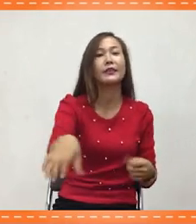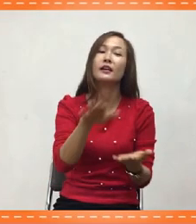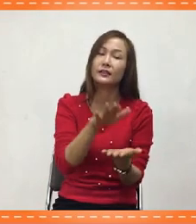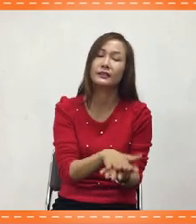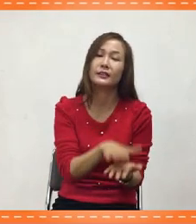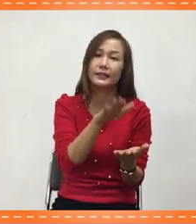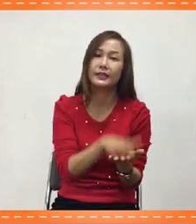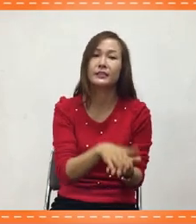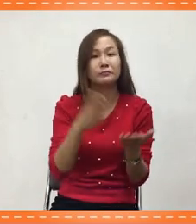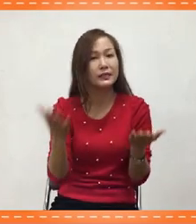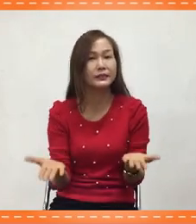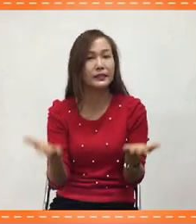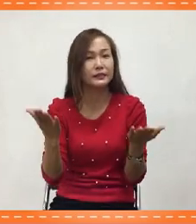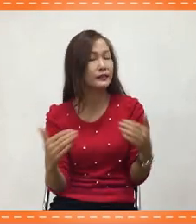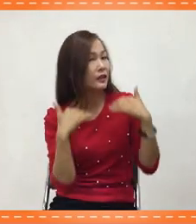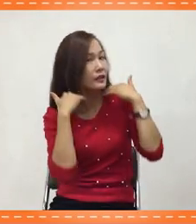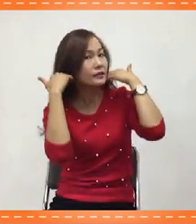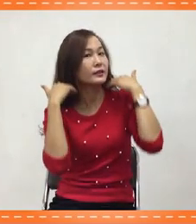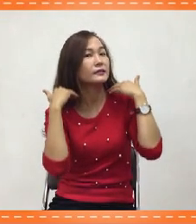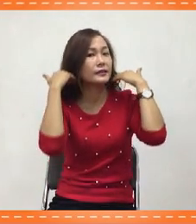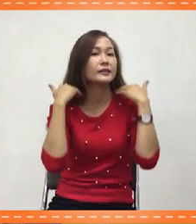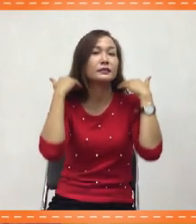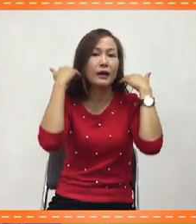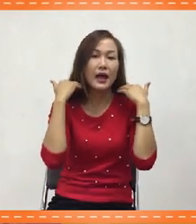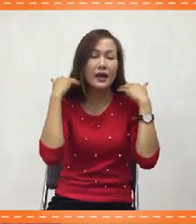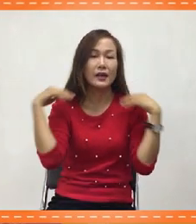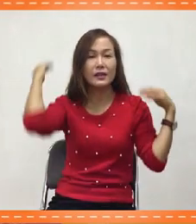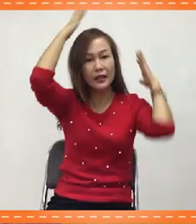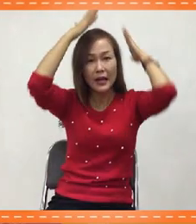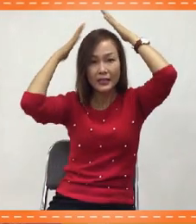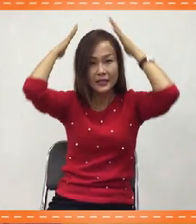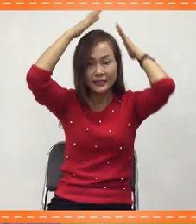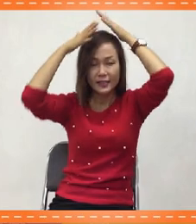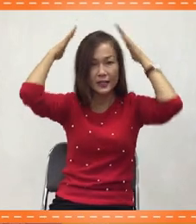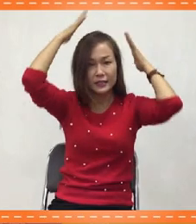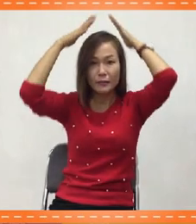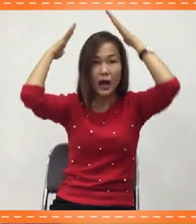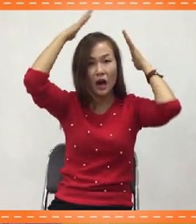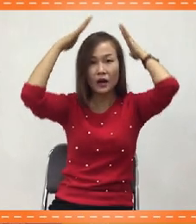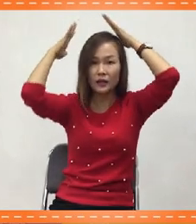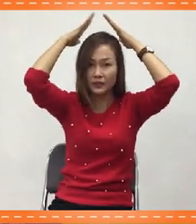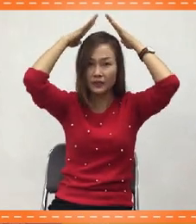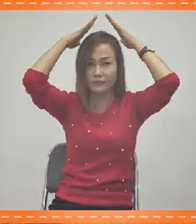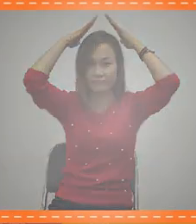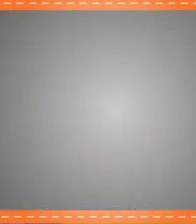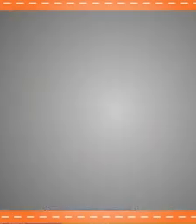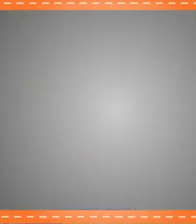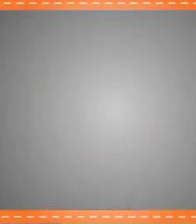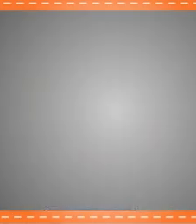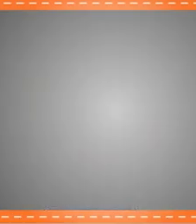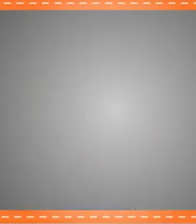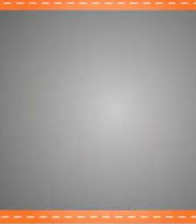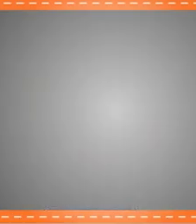brother this is my sister this is my aunt this is my